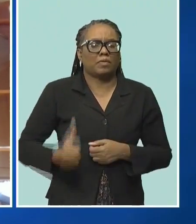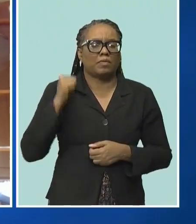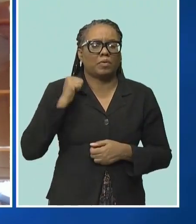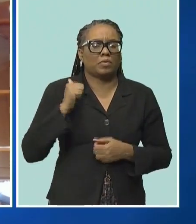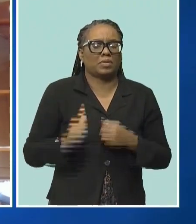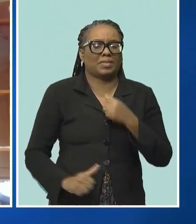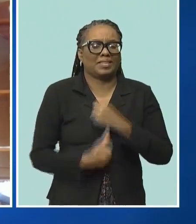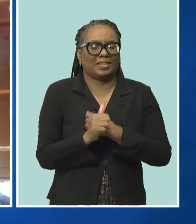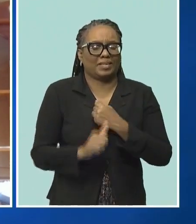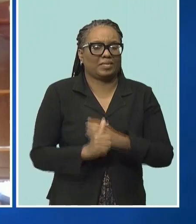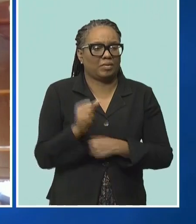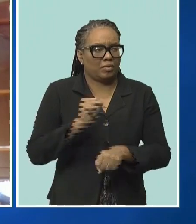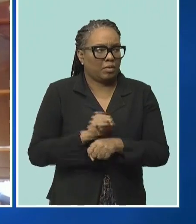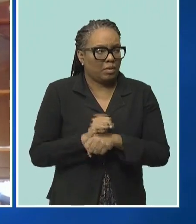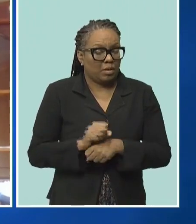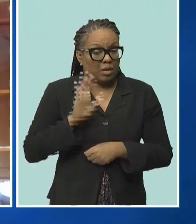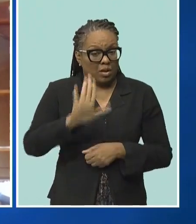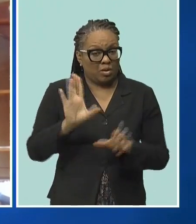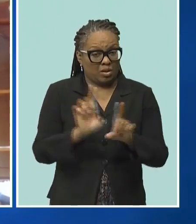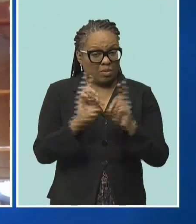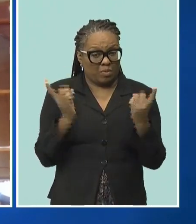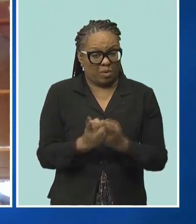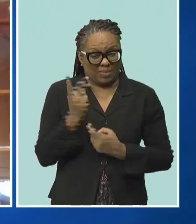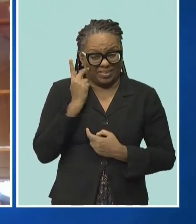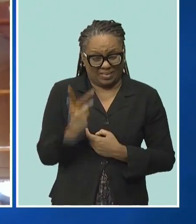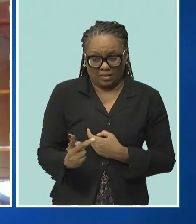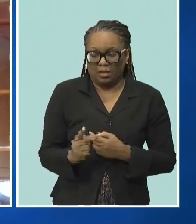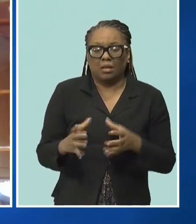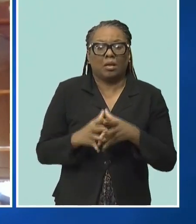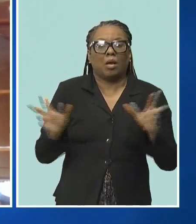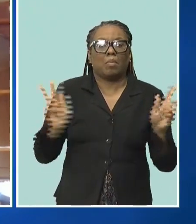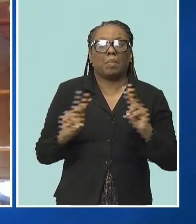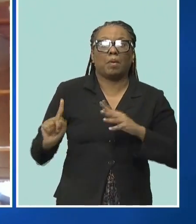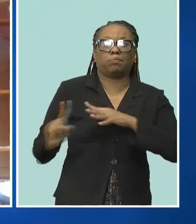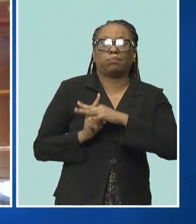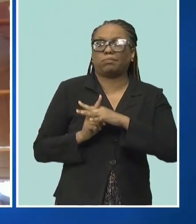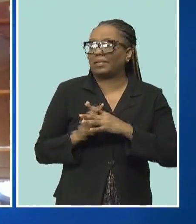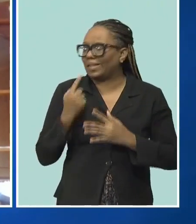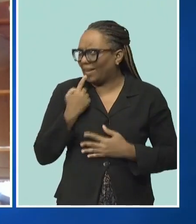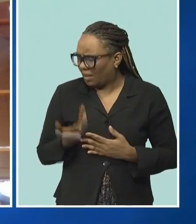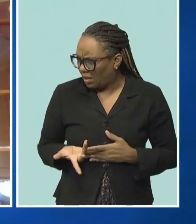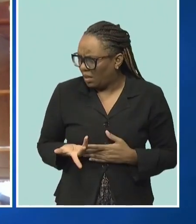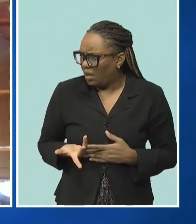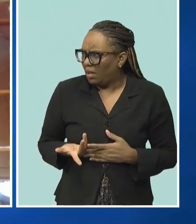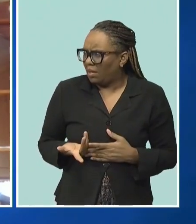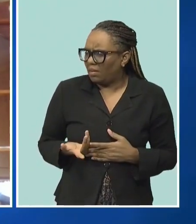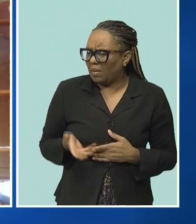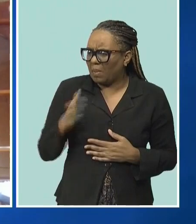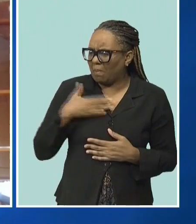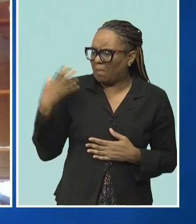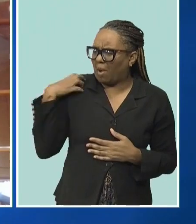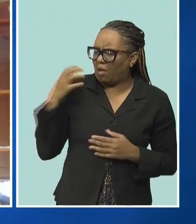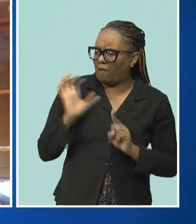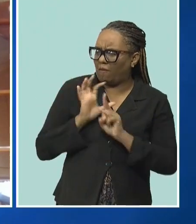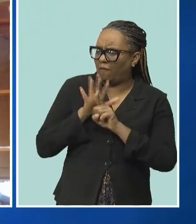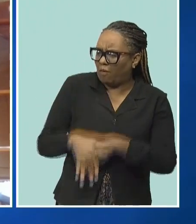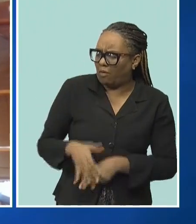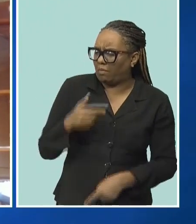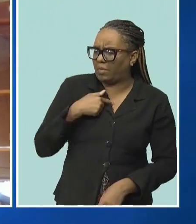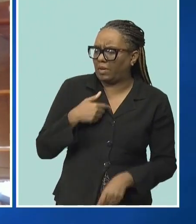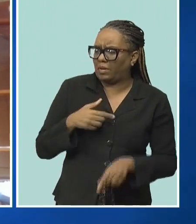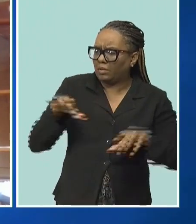been seeing a lot of incidents where people are being forced to carry out these dangerous tasks?